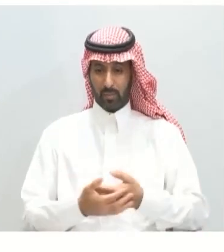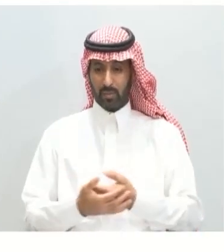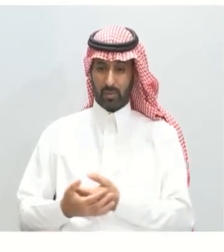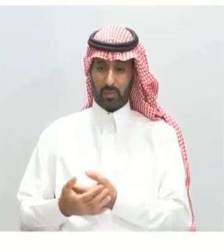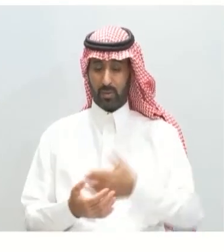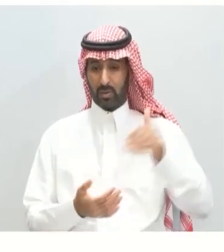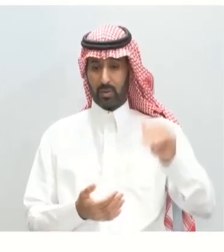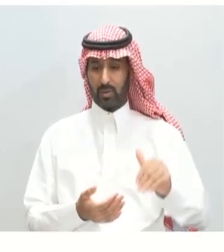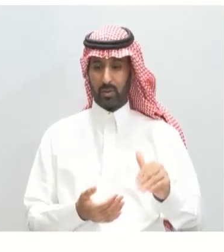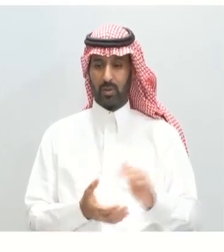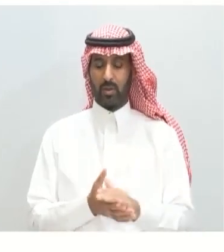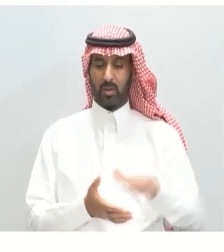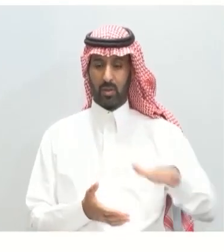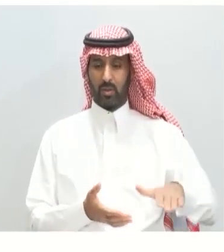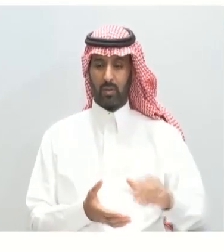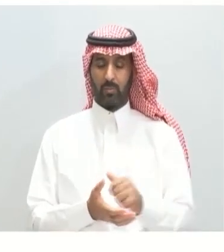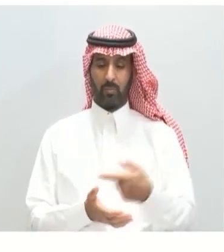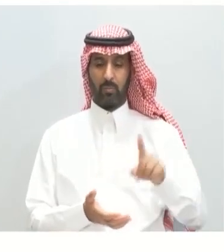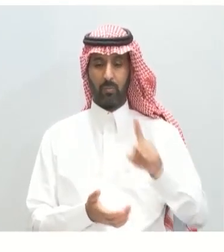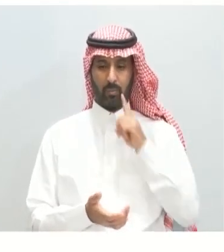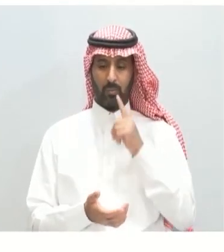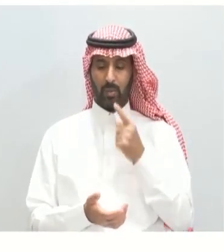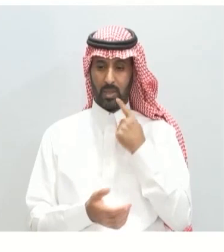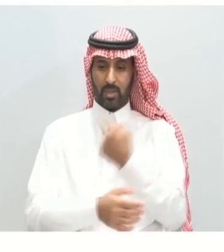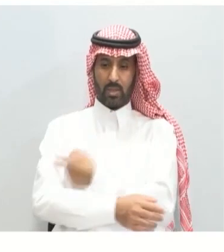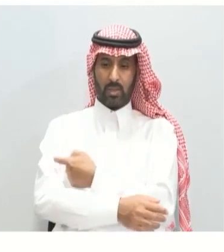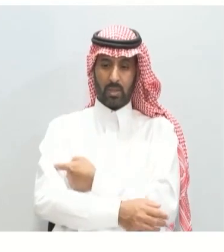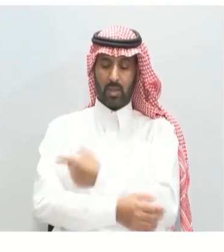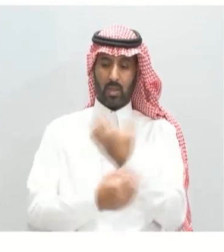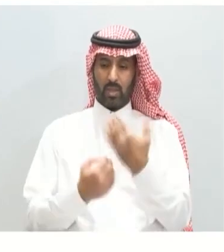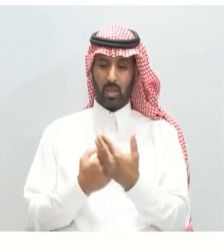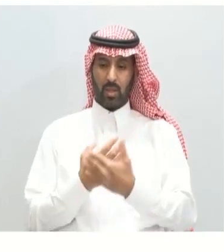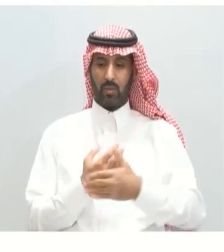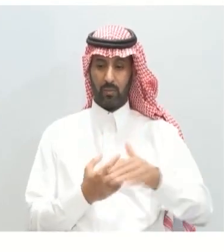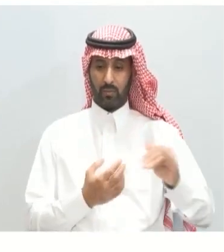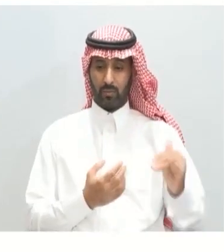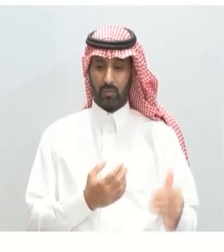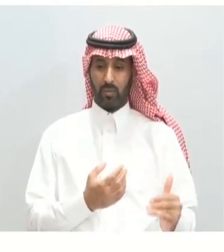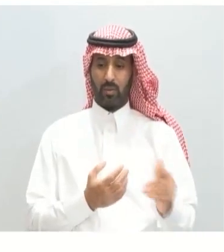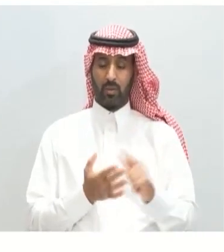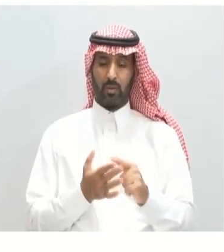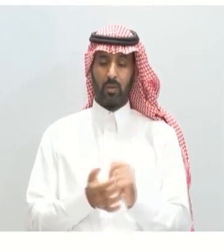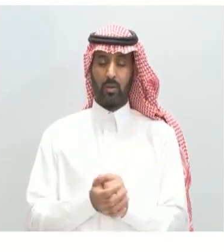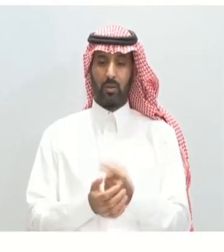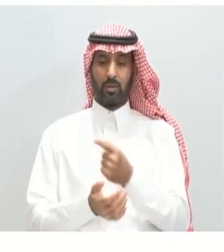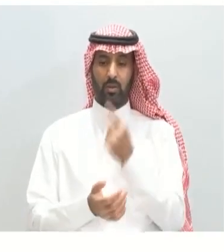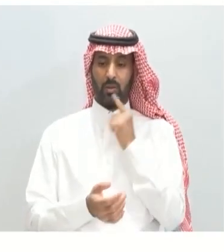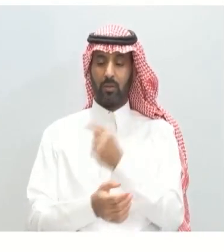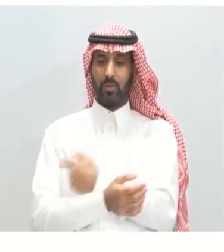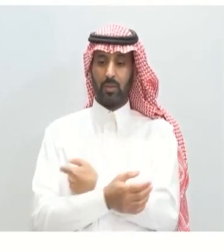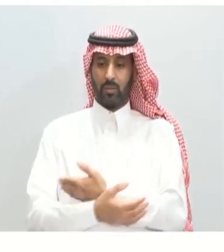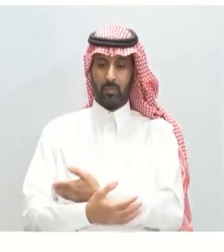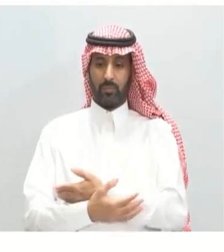Very good. It's the letter D, related to medical care of children. From the word pediatrician, the doctor for children,